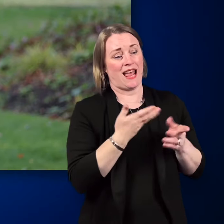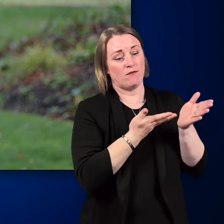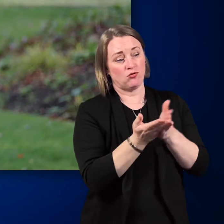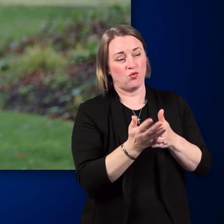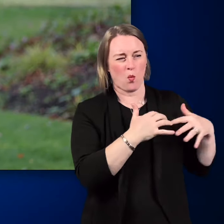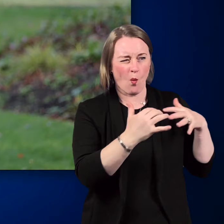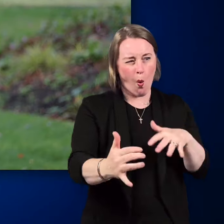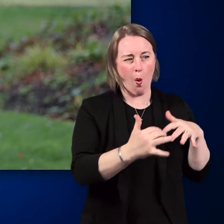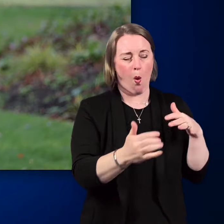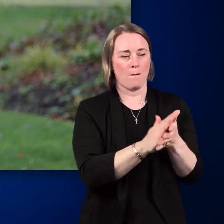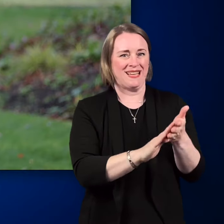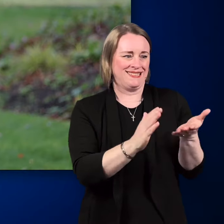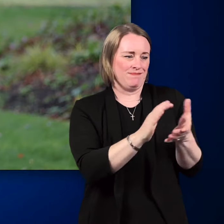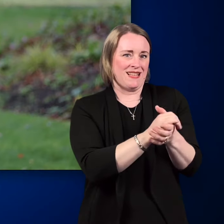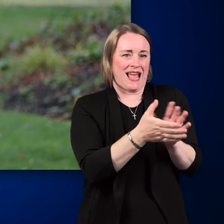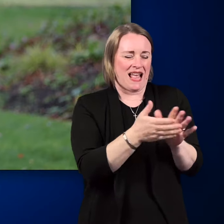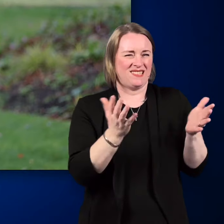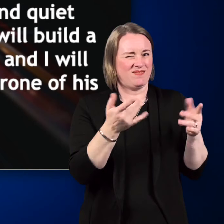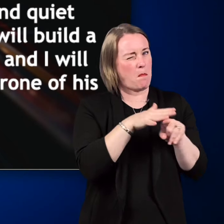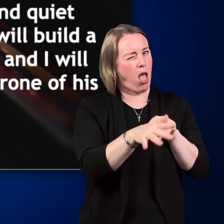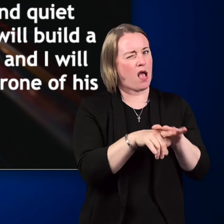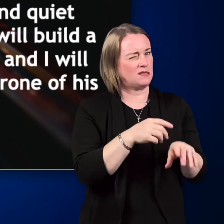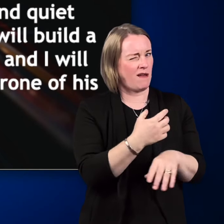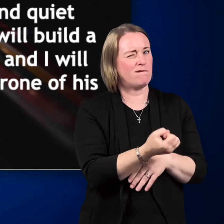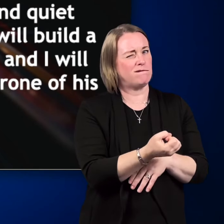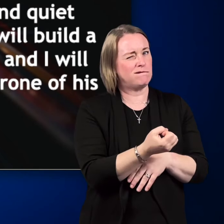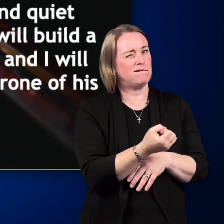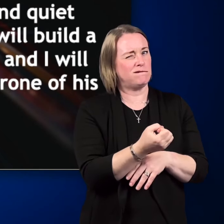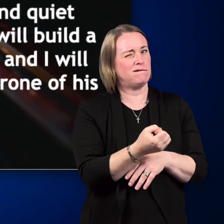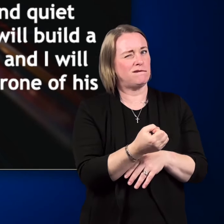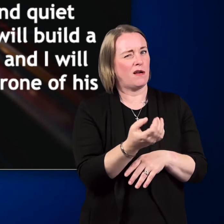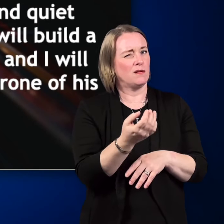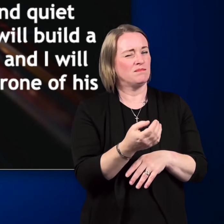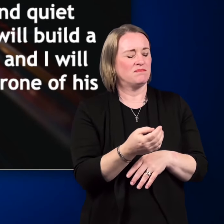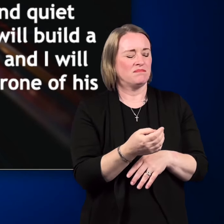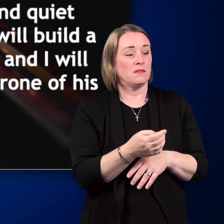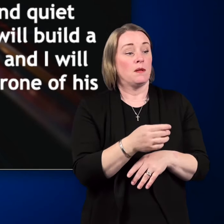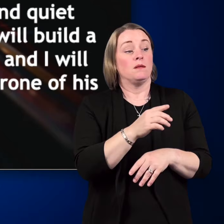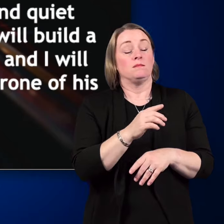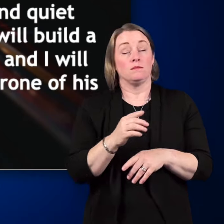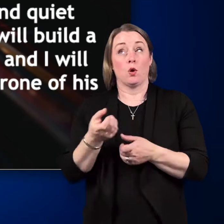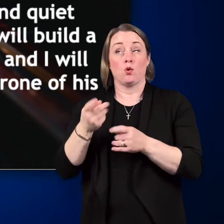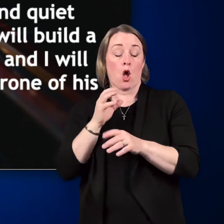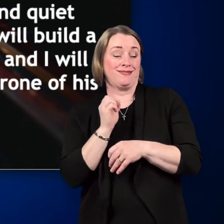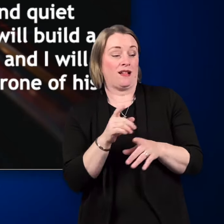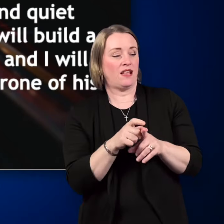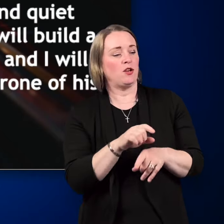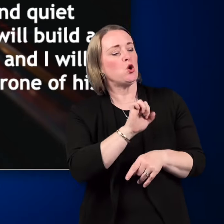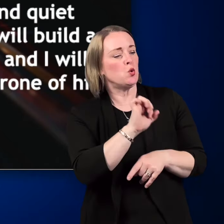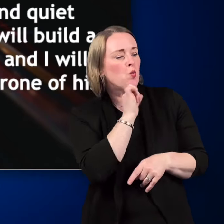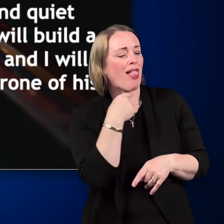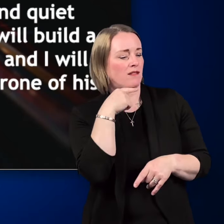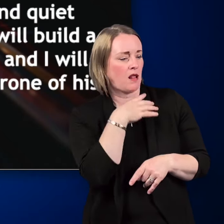blood on his hands. But then God says this, but you will have a son who will be a man of peace